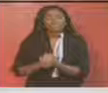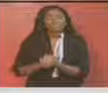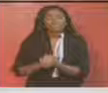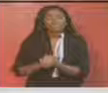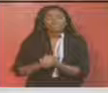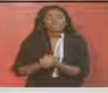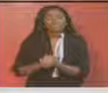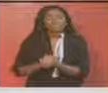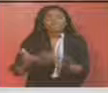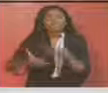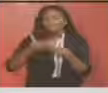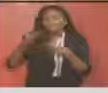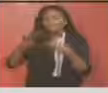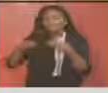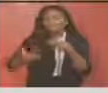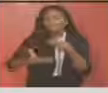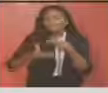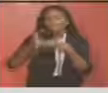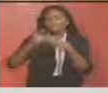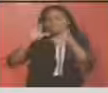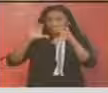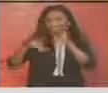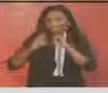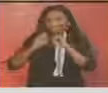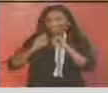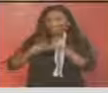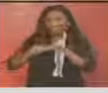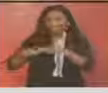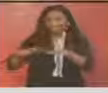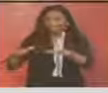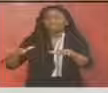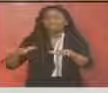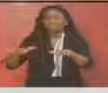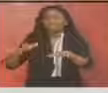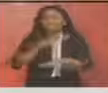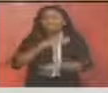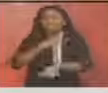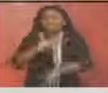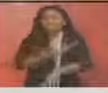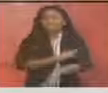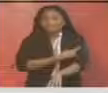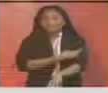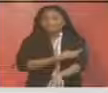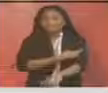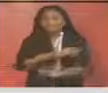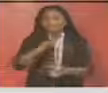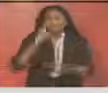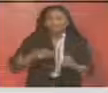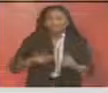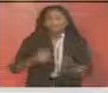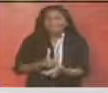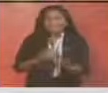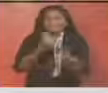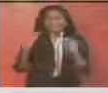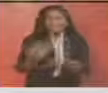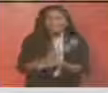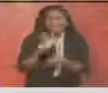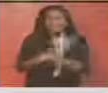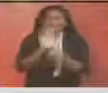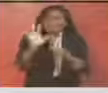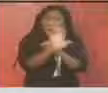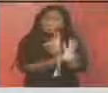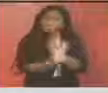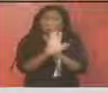higher transmission and lower vaccine efficacy. However, we have to remember that the mere presence of these mutations is not enough